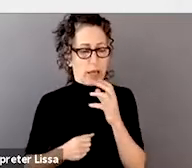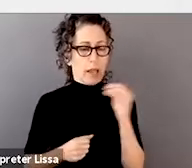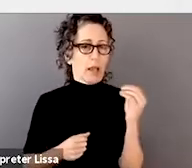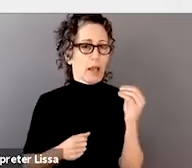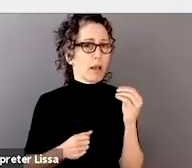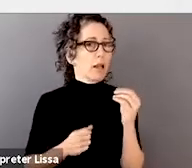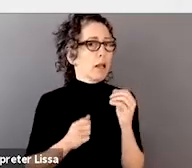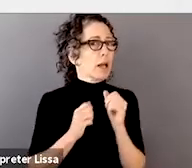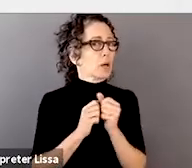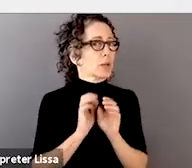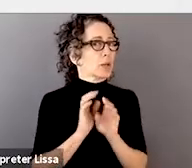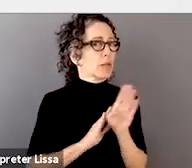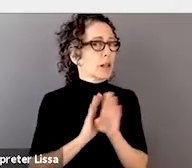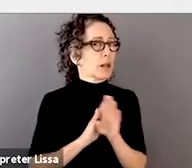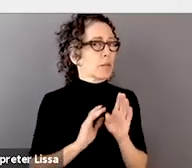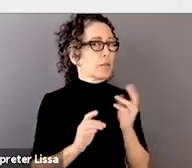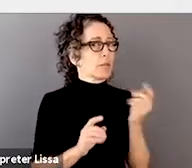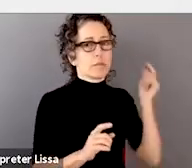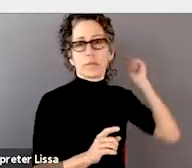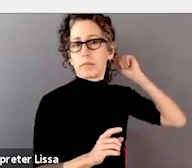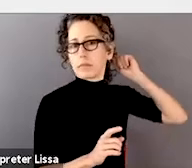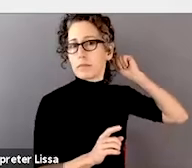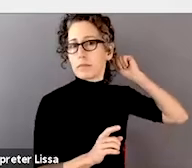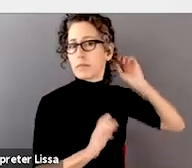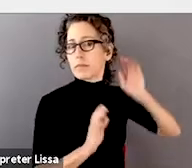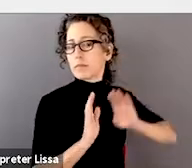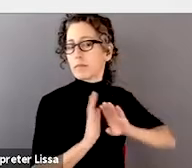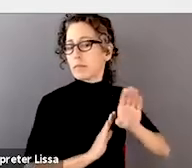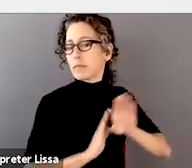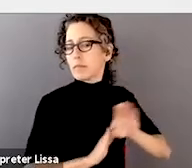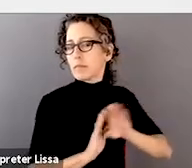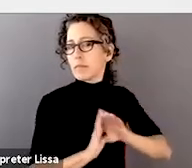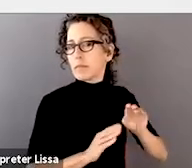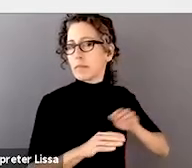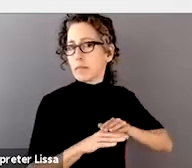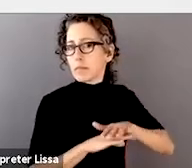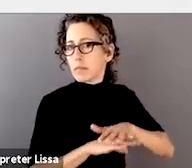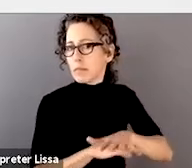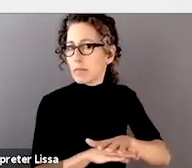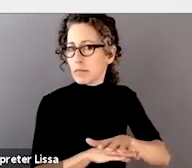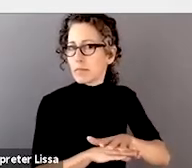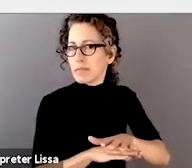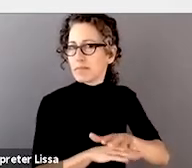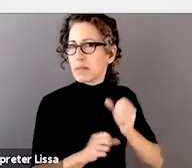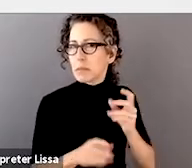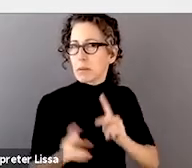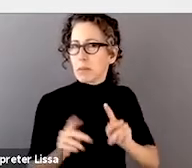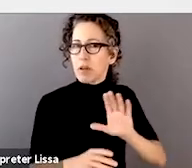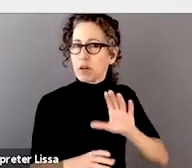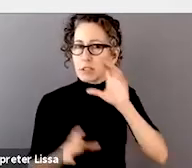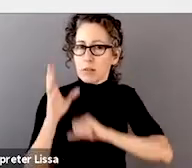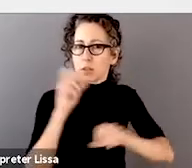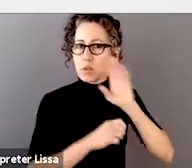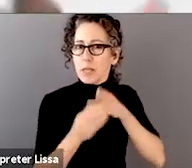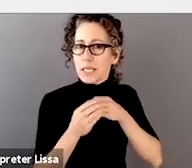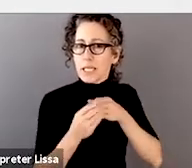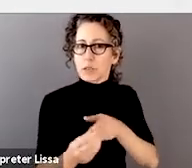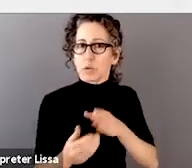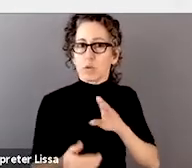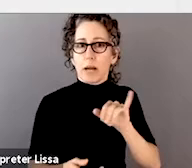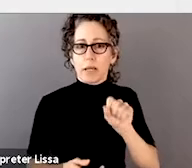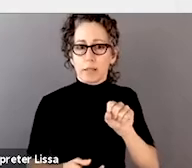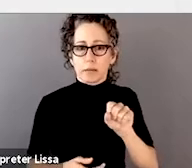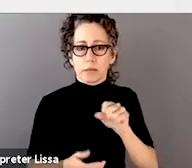a data scientist when you're developing these models? Because all these things do end up leading to bias. And so something that we end up doing in my group is we call like